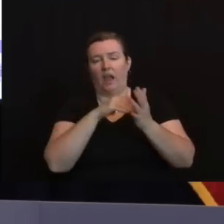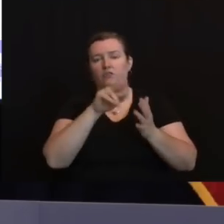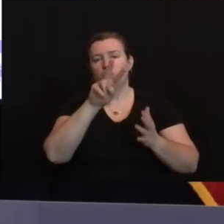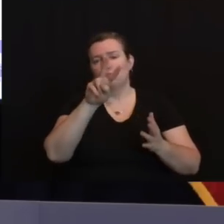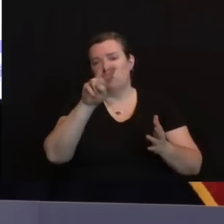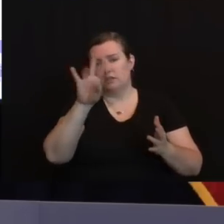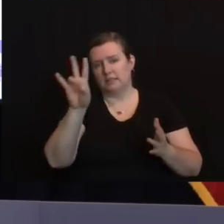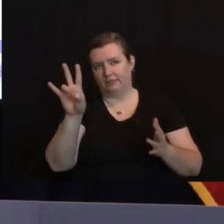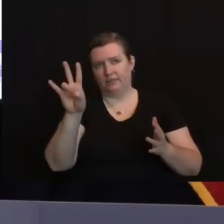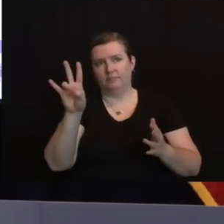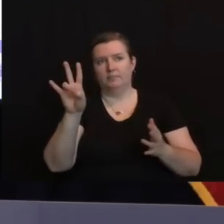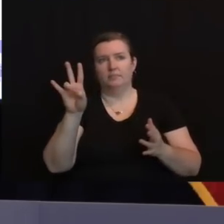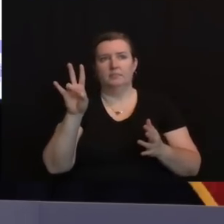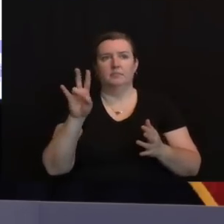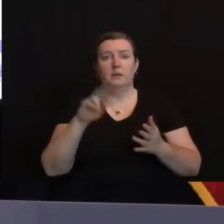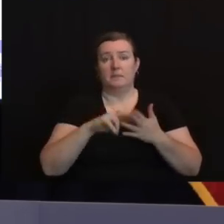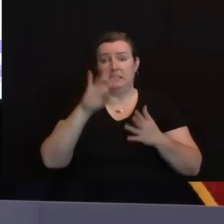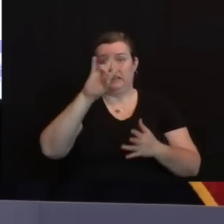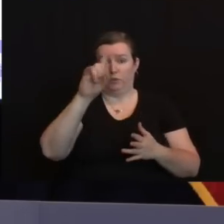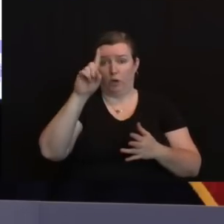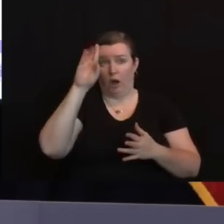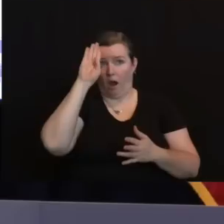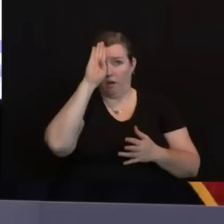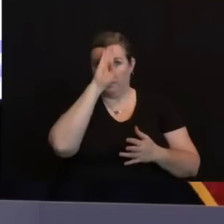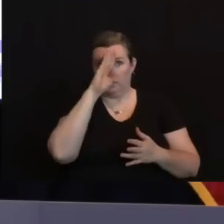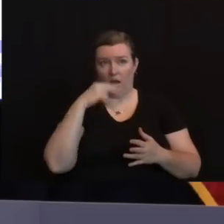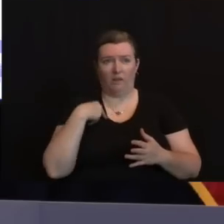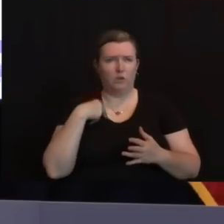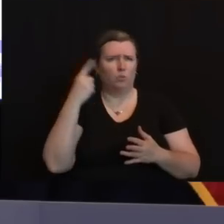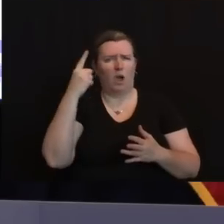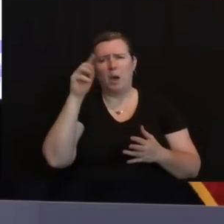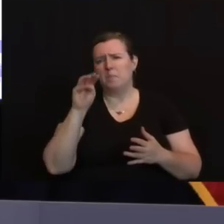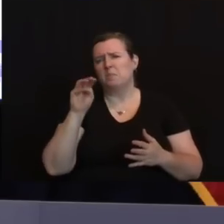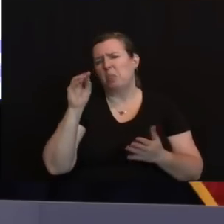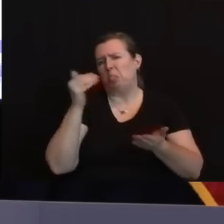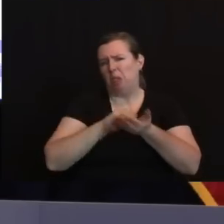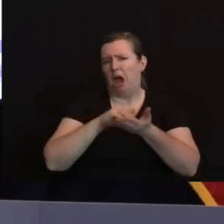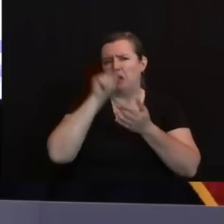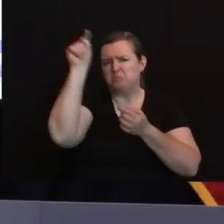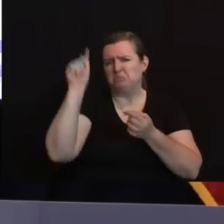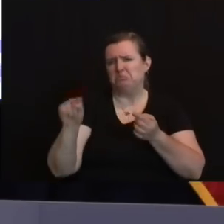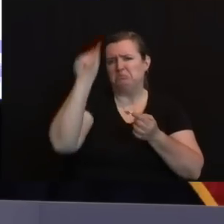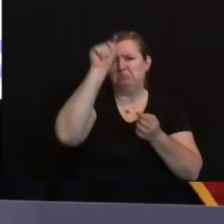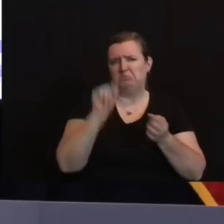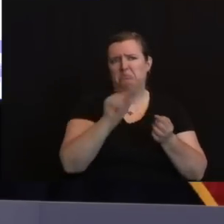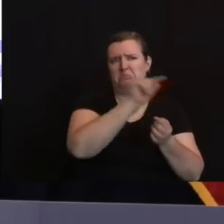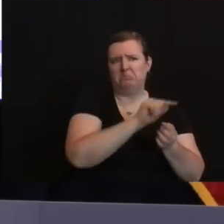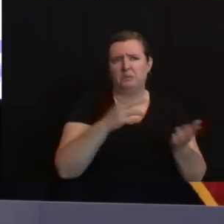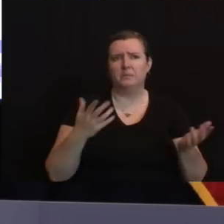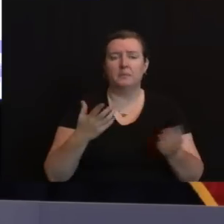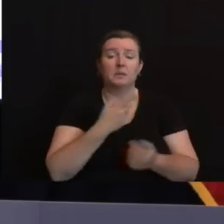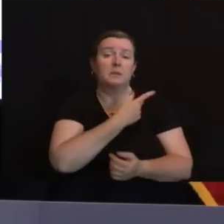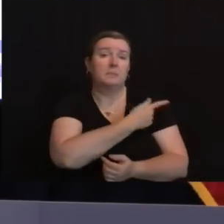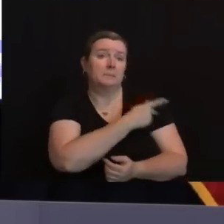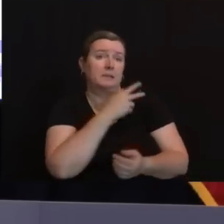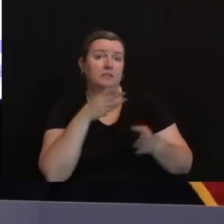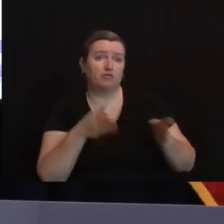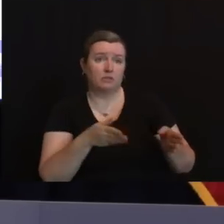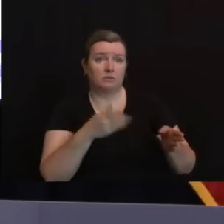So in our 71 hospitals totally, we have about 1,000. When you look at the patients that have been